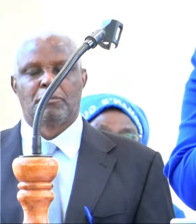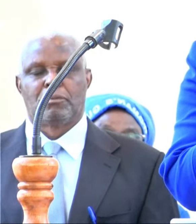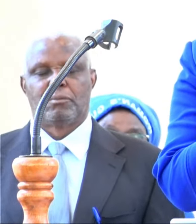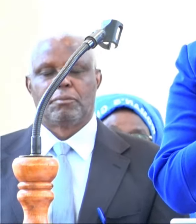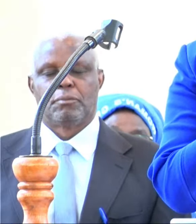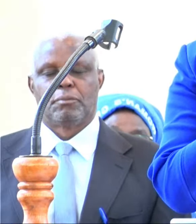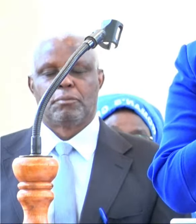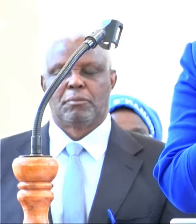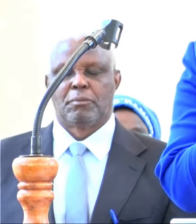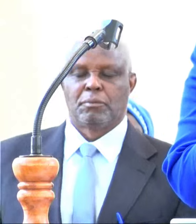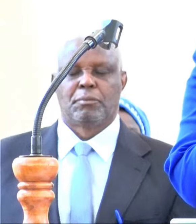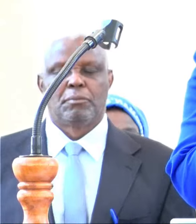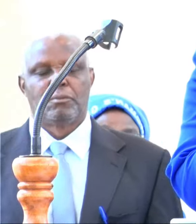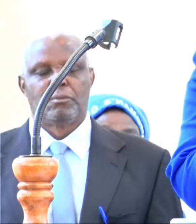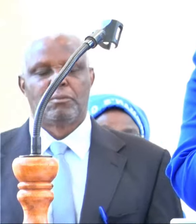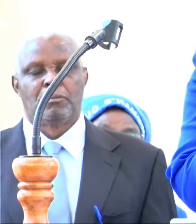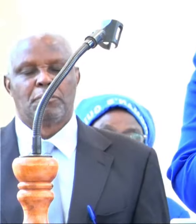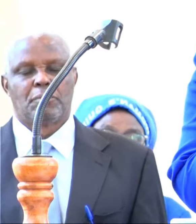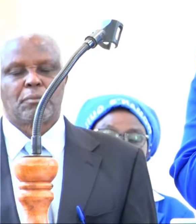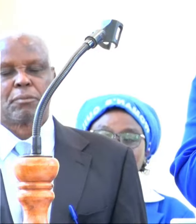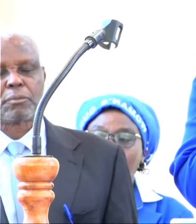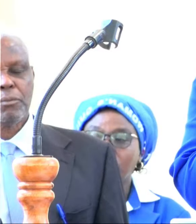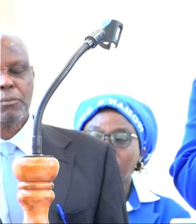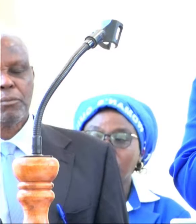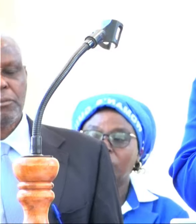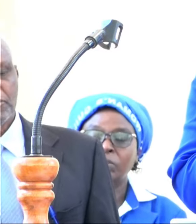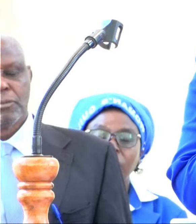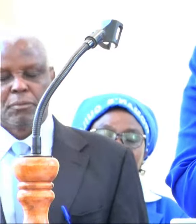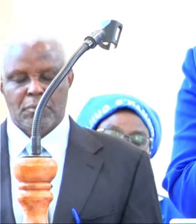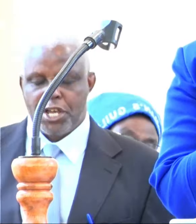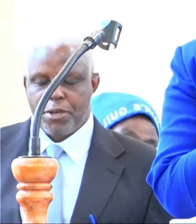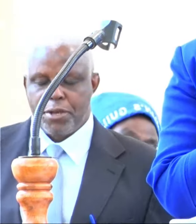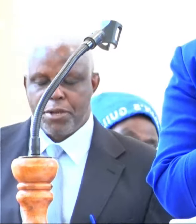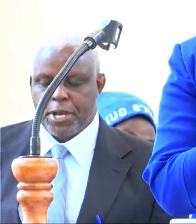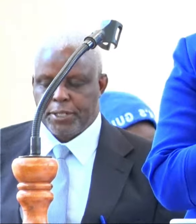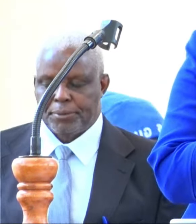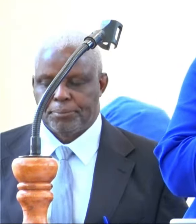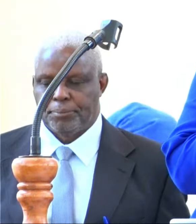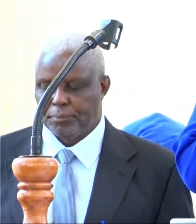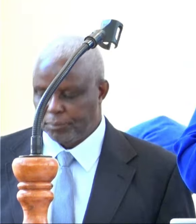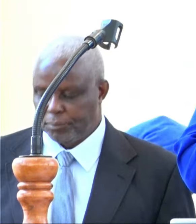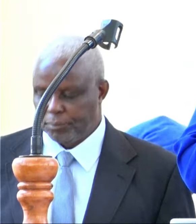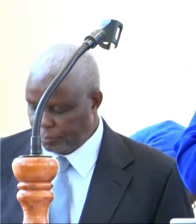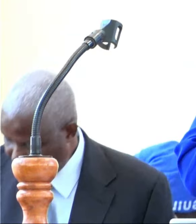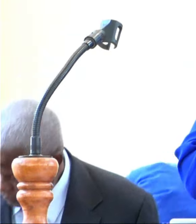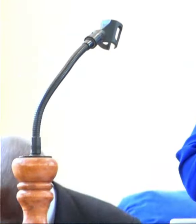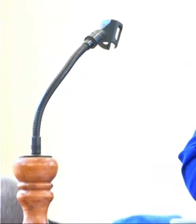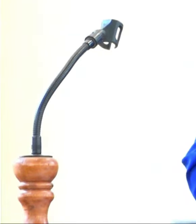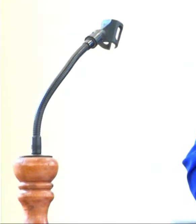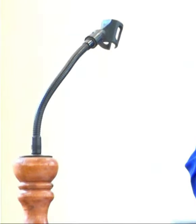speak. Your servants are listening. There is a humble prayer of faith and thanksgiving in Jesus' name. Amen. May we take our seats.